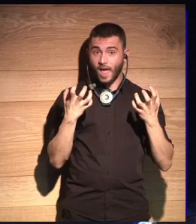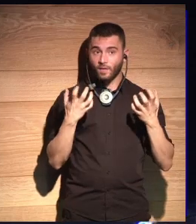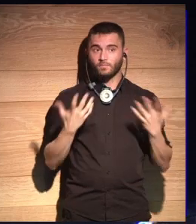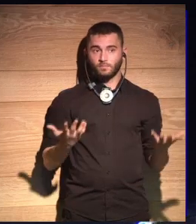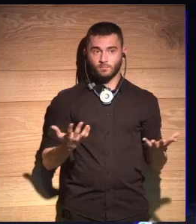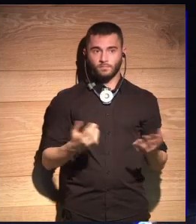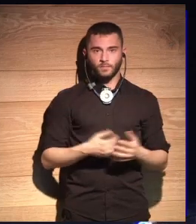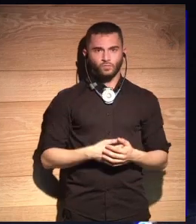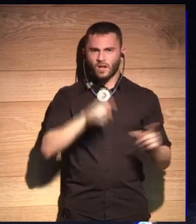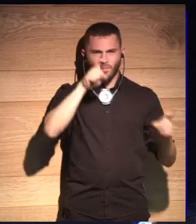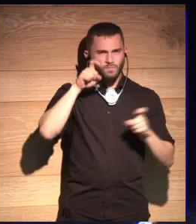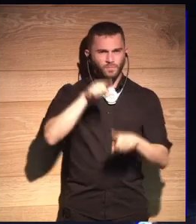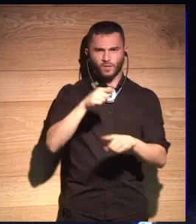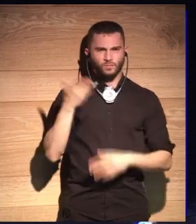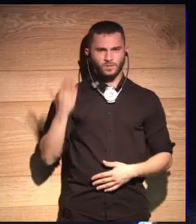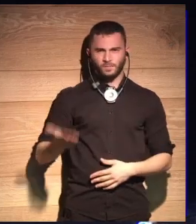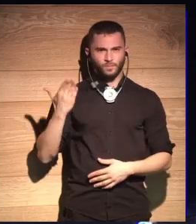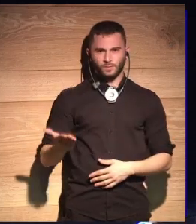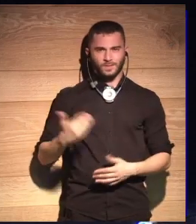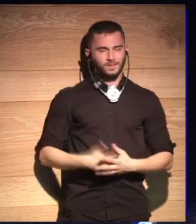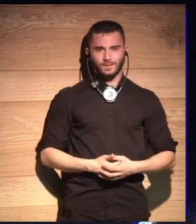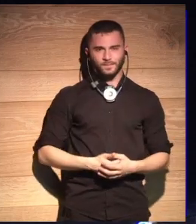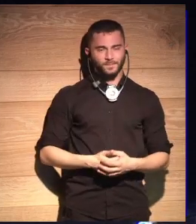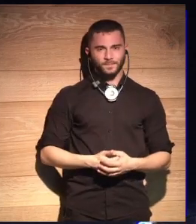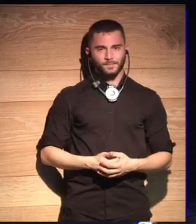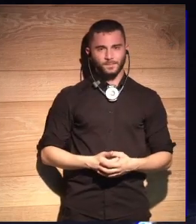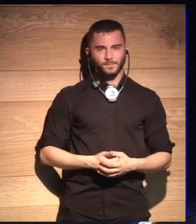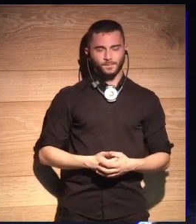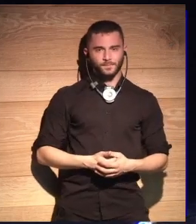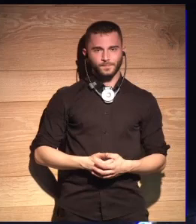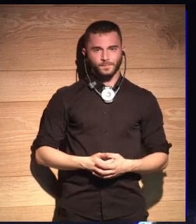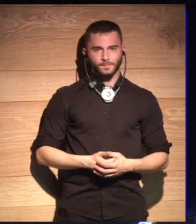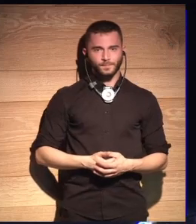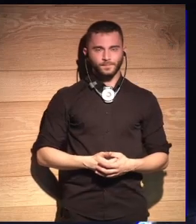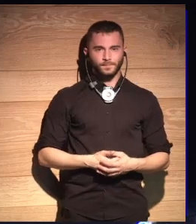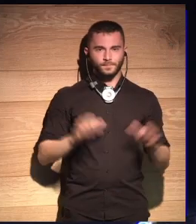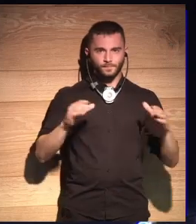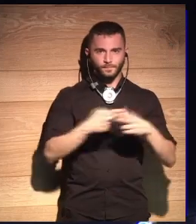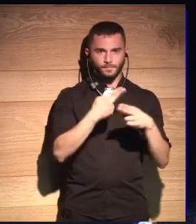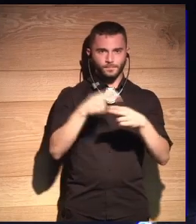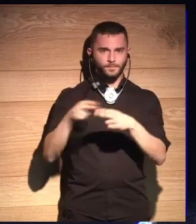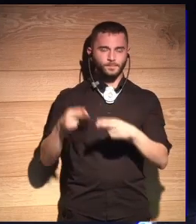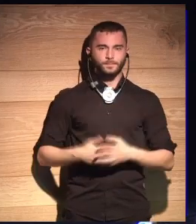question, because I think that the party is the